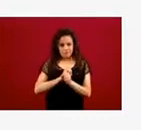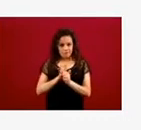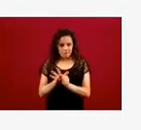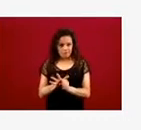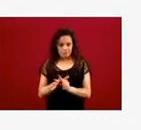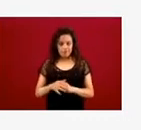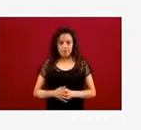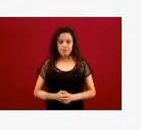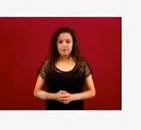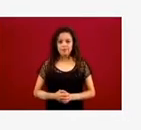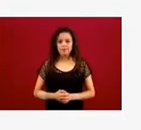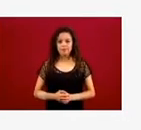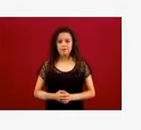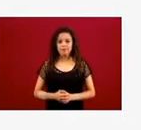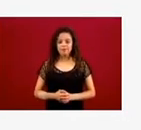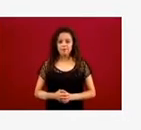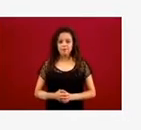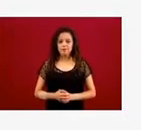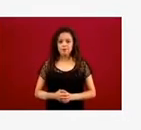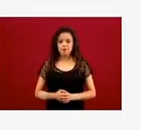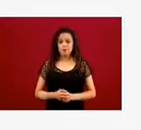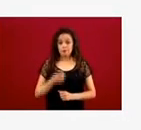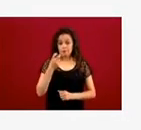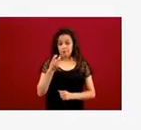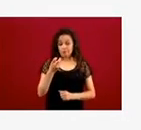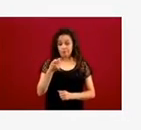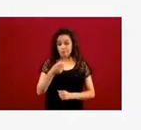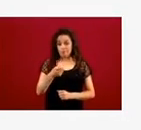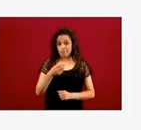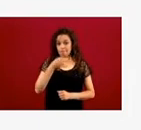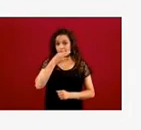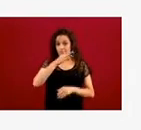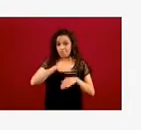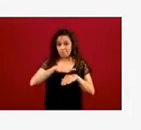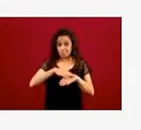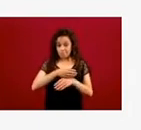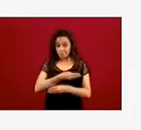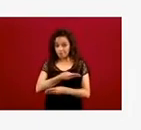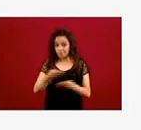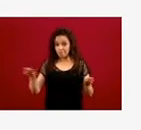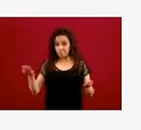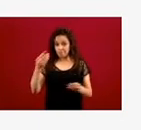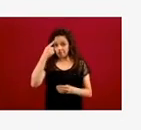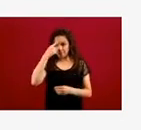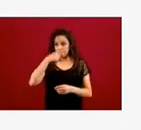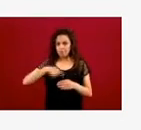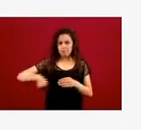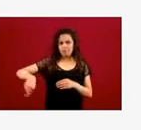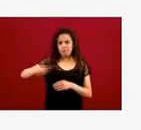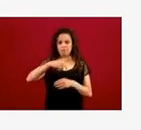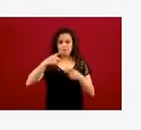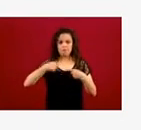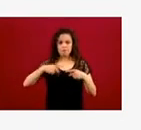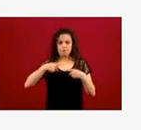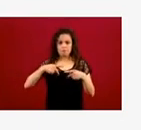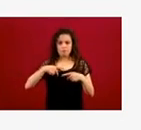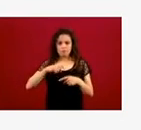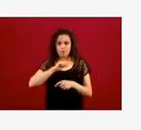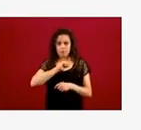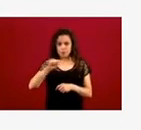those COVID-19 patients. And the most relevant part of this calling is that